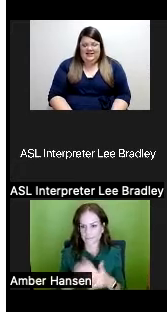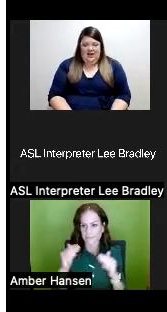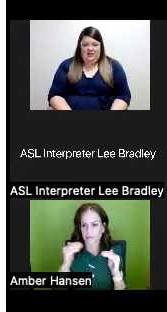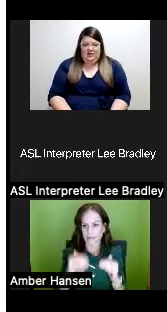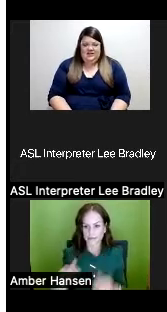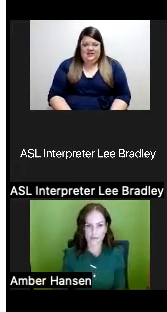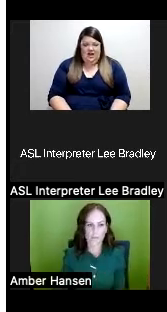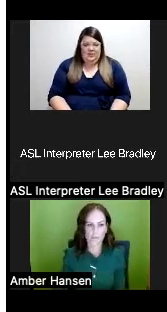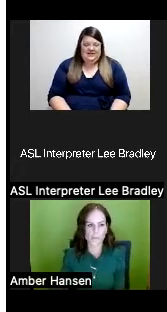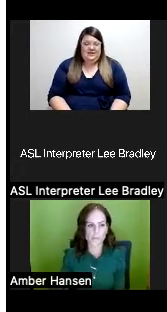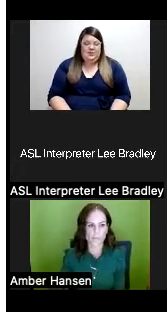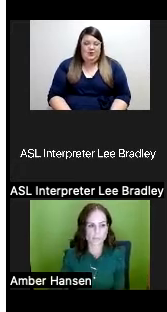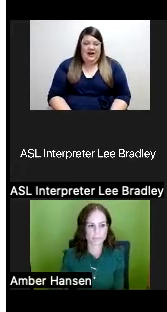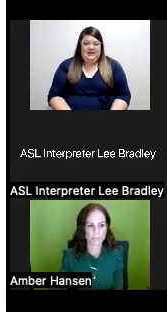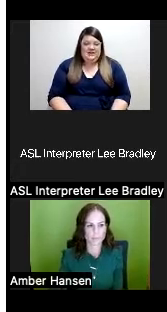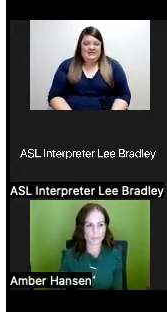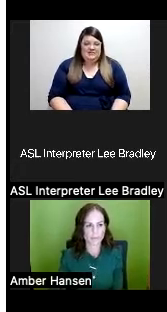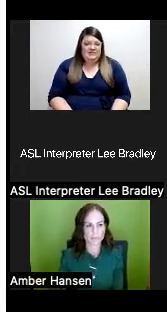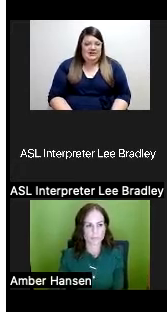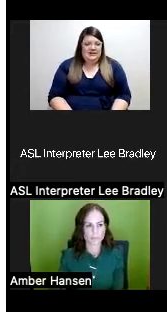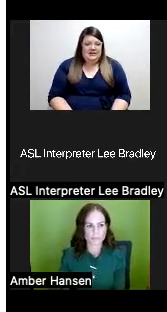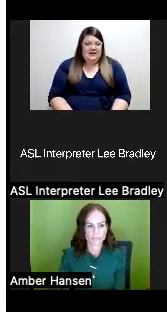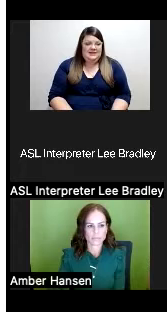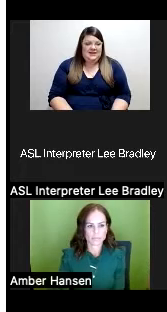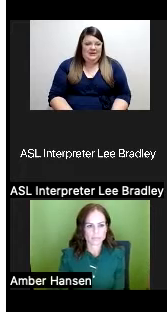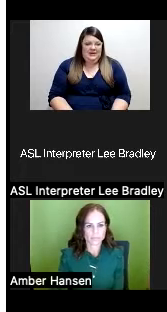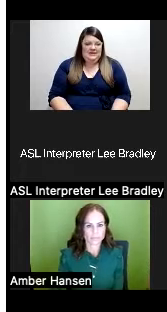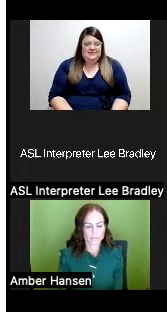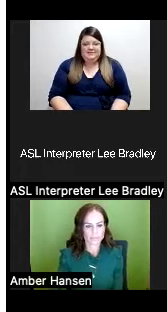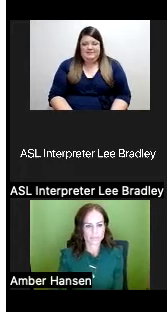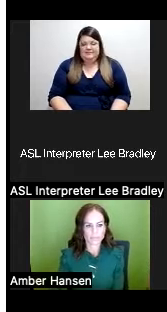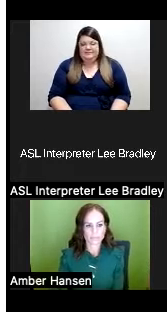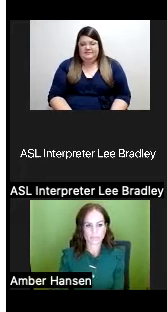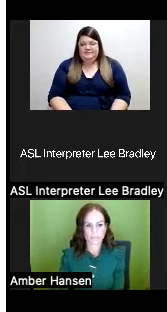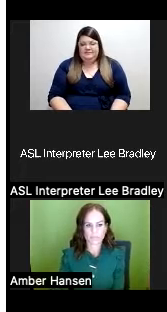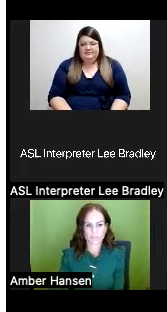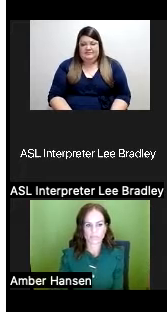And this is all a basic human right. Next slide, please.